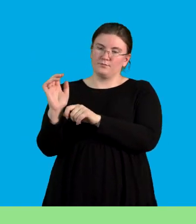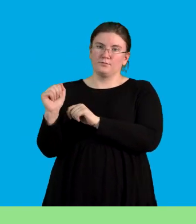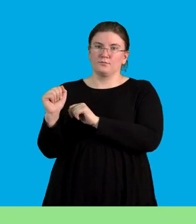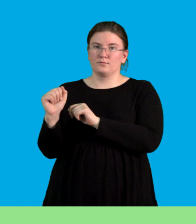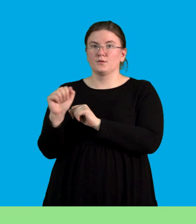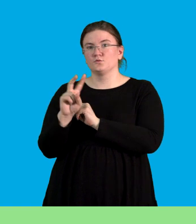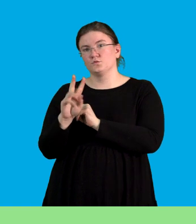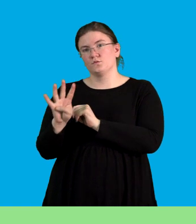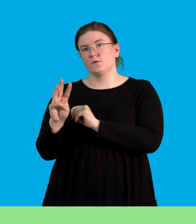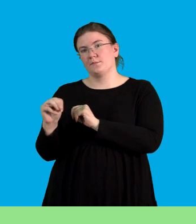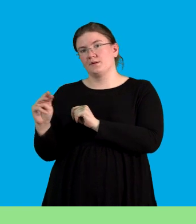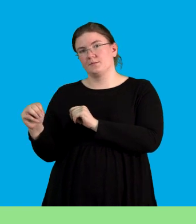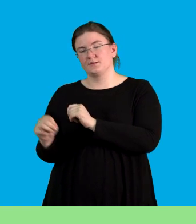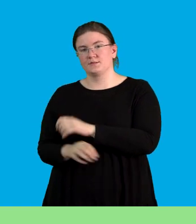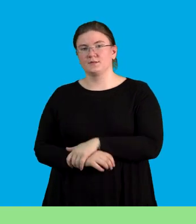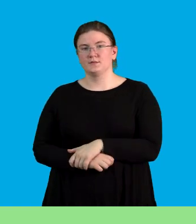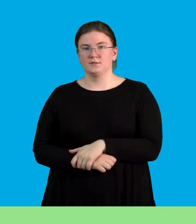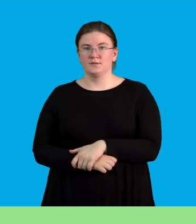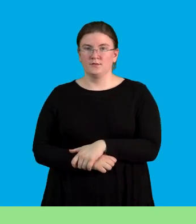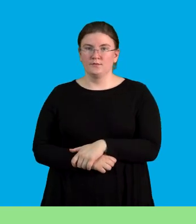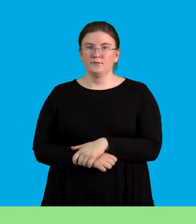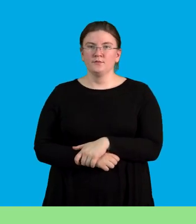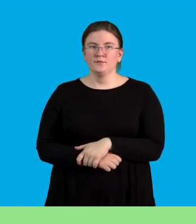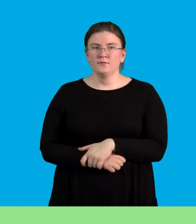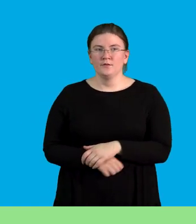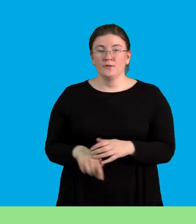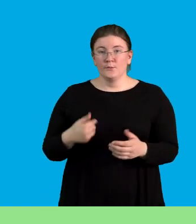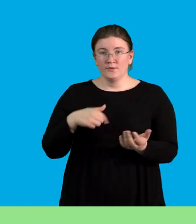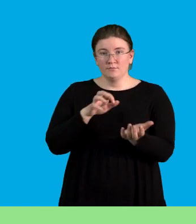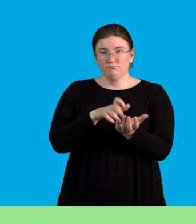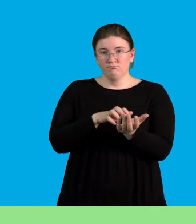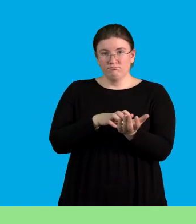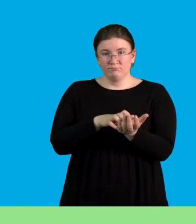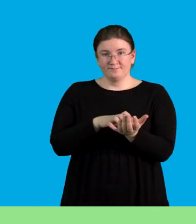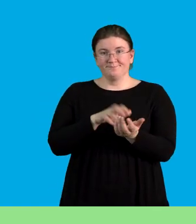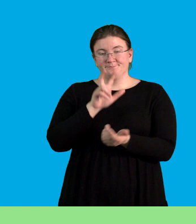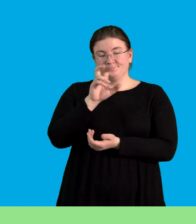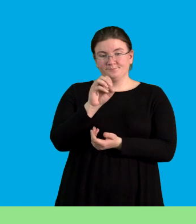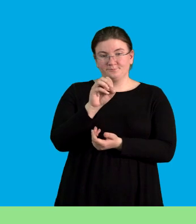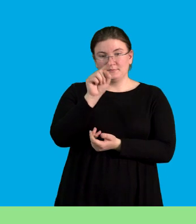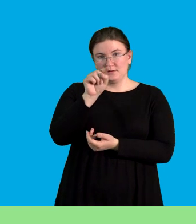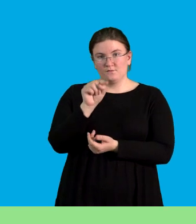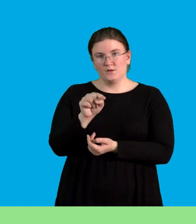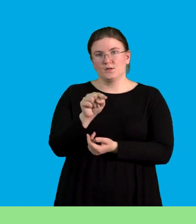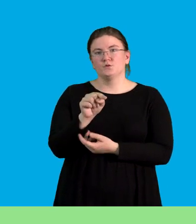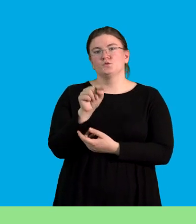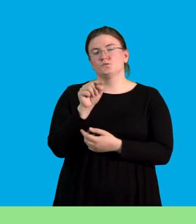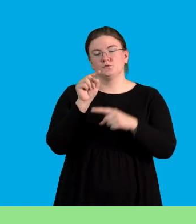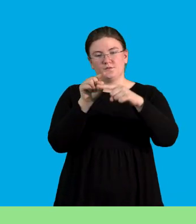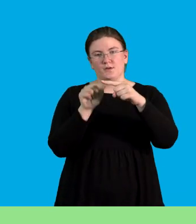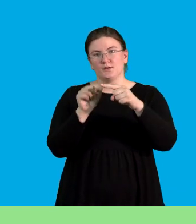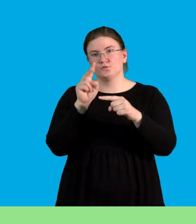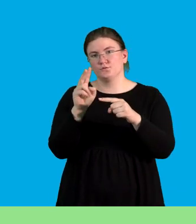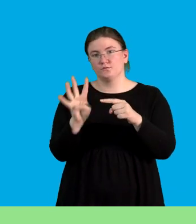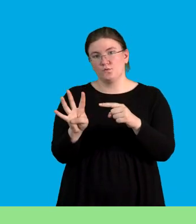scale bar, and that is 24 millimeters. So if we take our calculators and say 80 divided